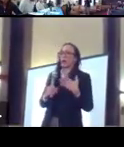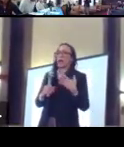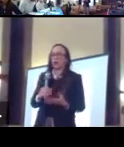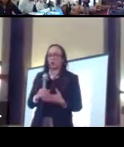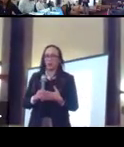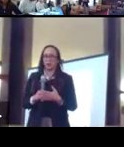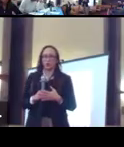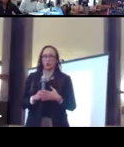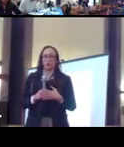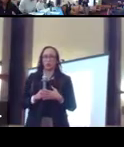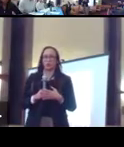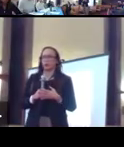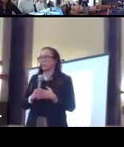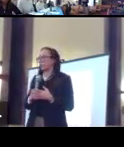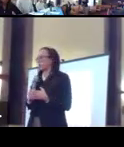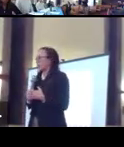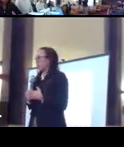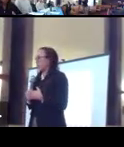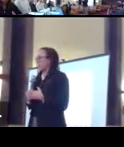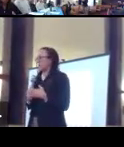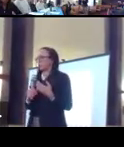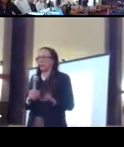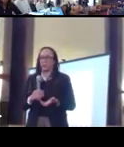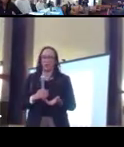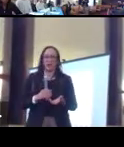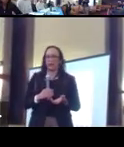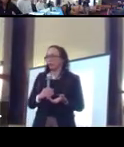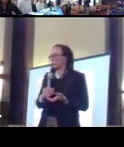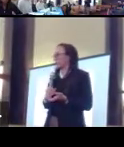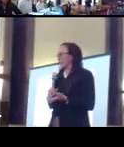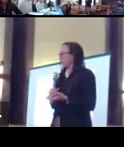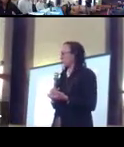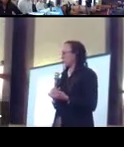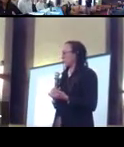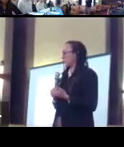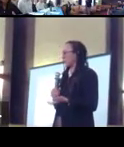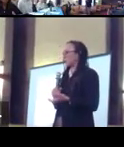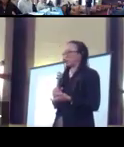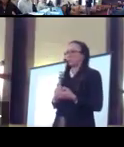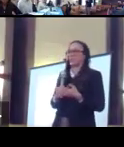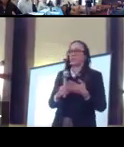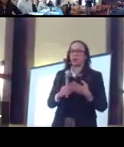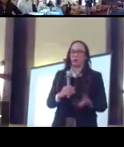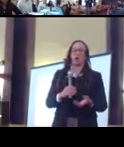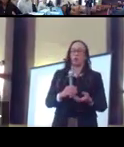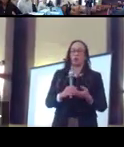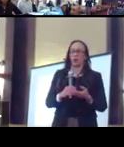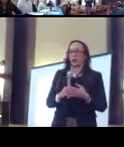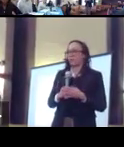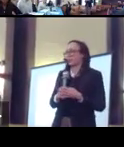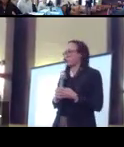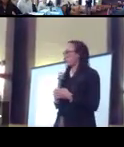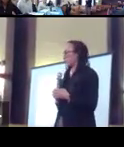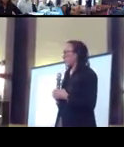advocate for how to get those projects implemented, is one thing that is completely realistic and